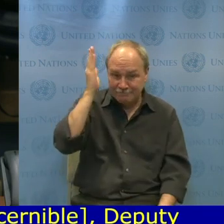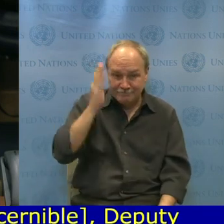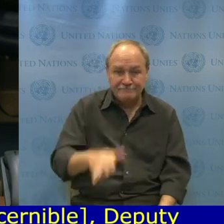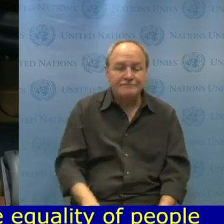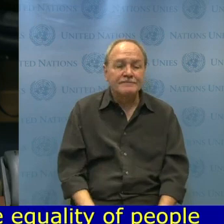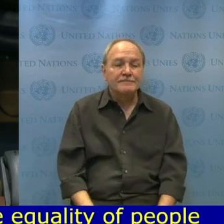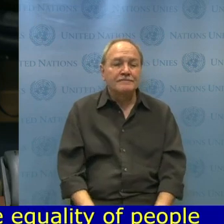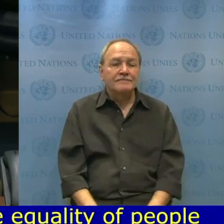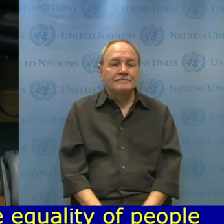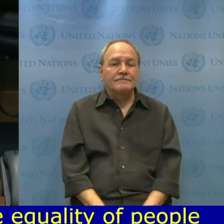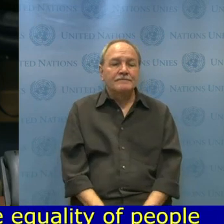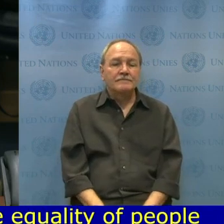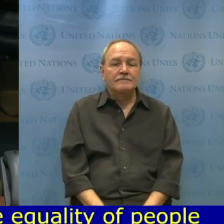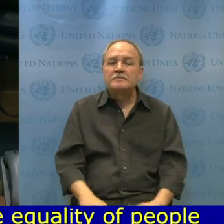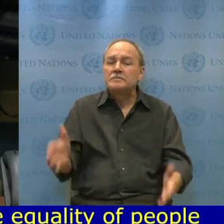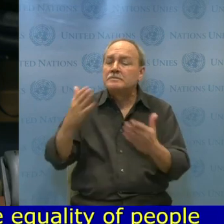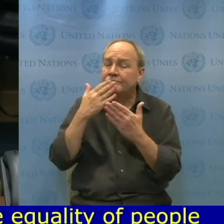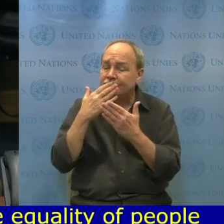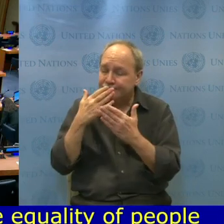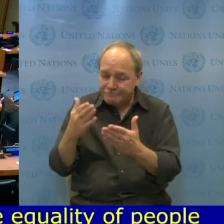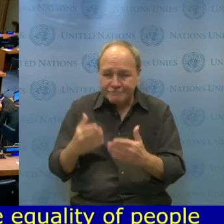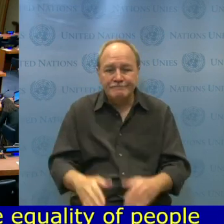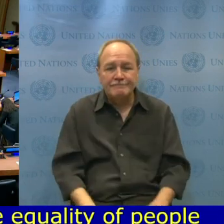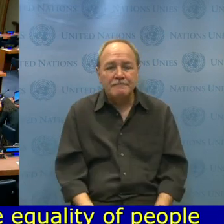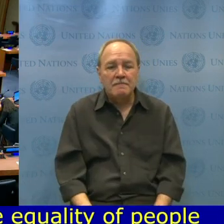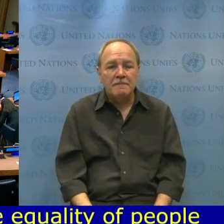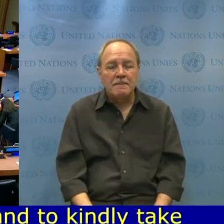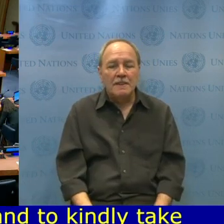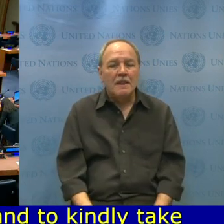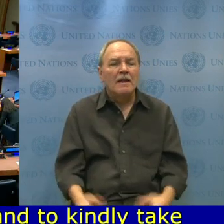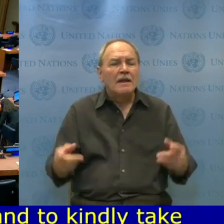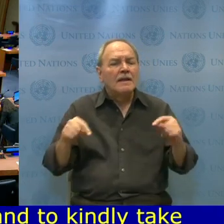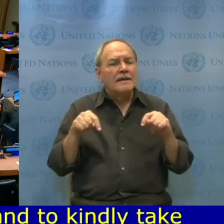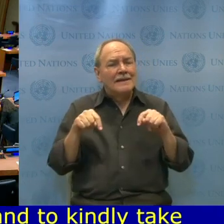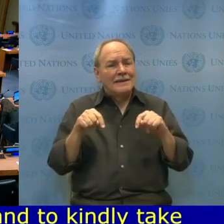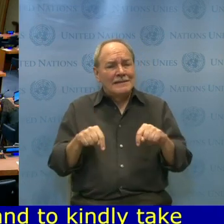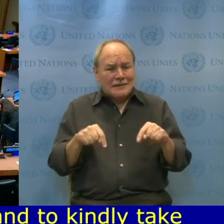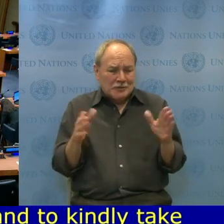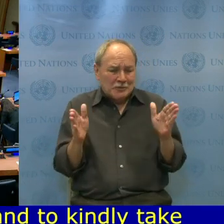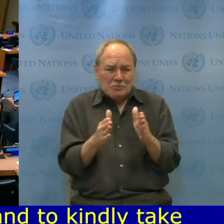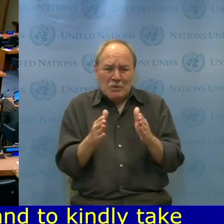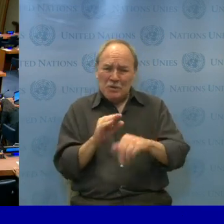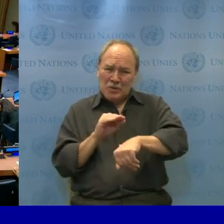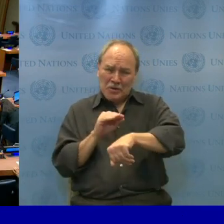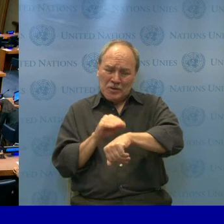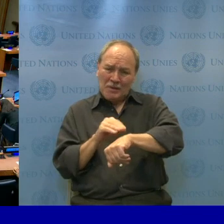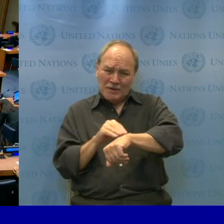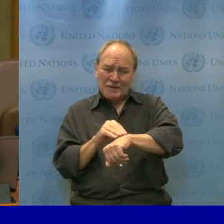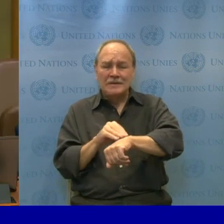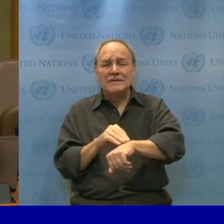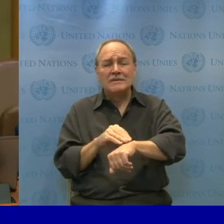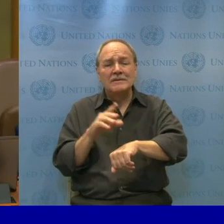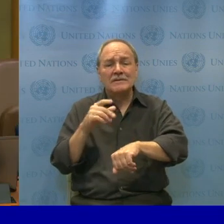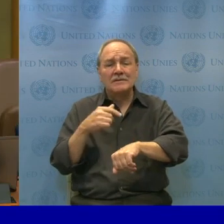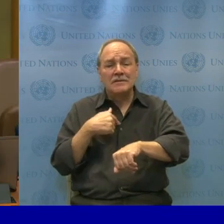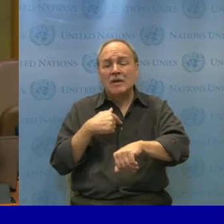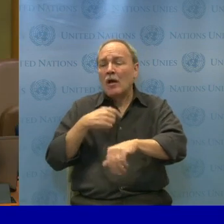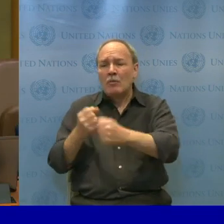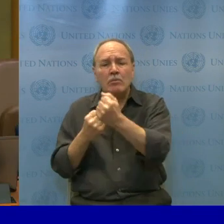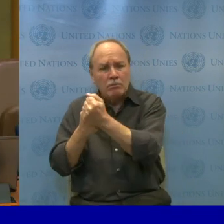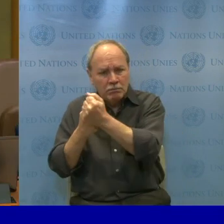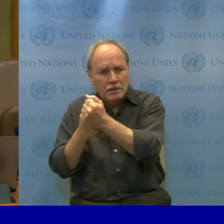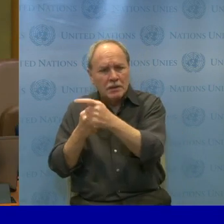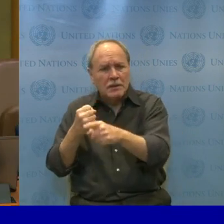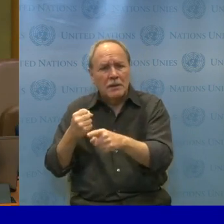Thank you very much, Mrs. Speaker. This is just a small comment, and I want to second the Minister